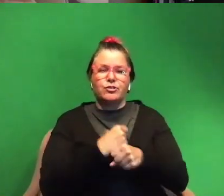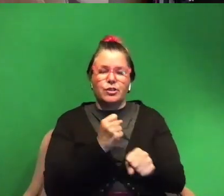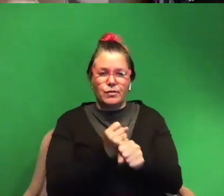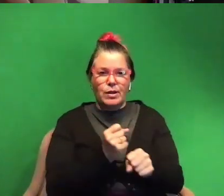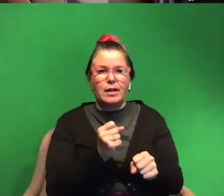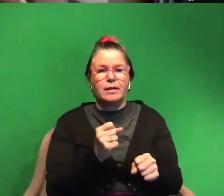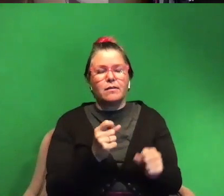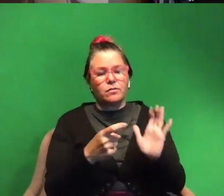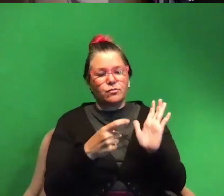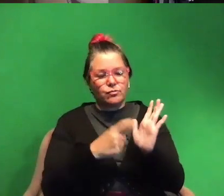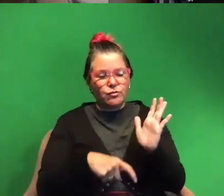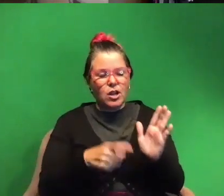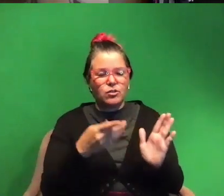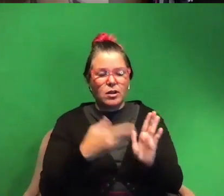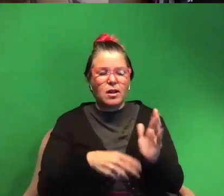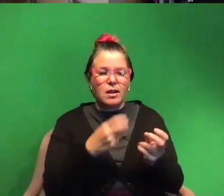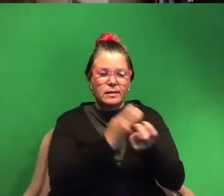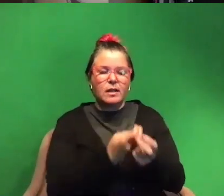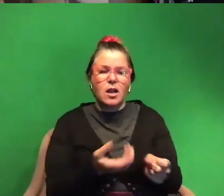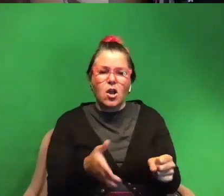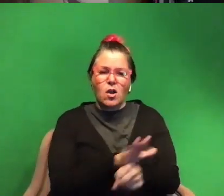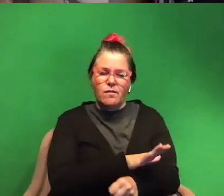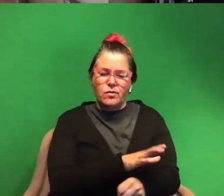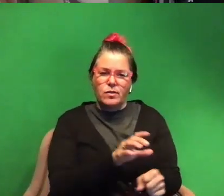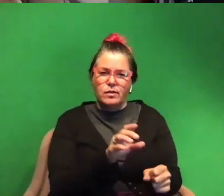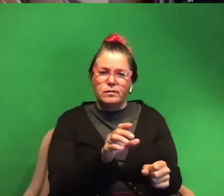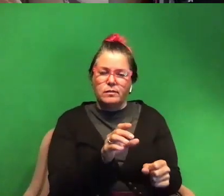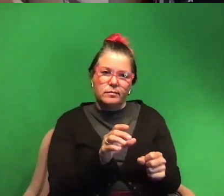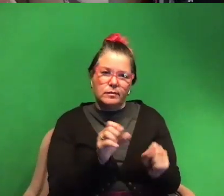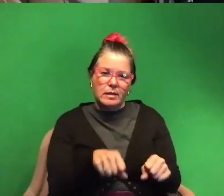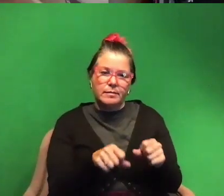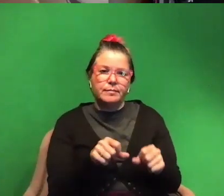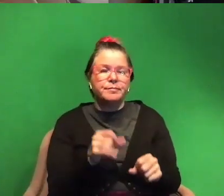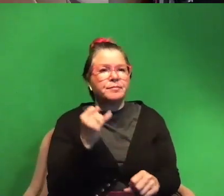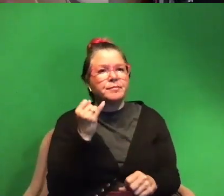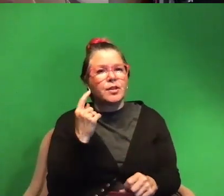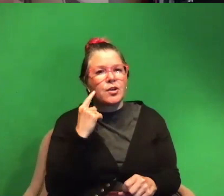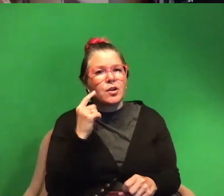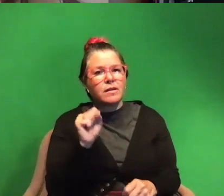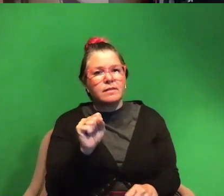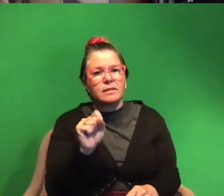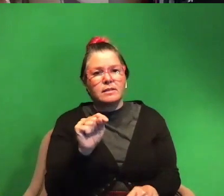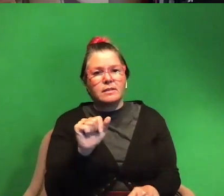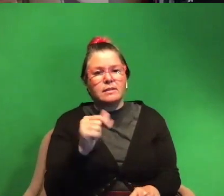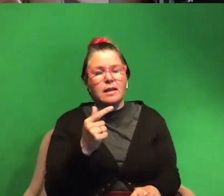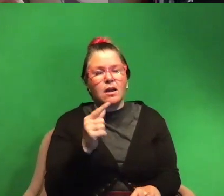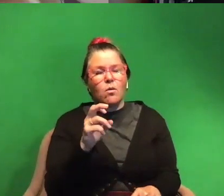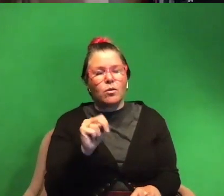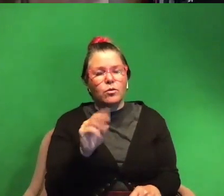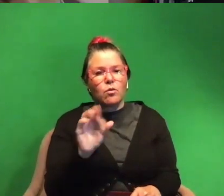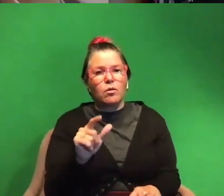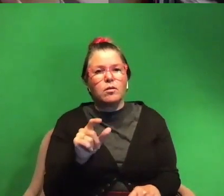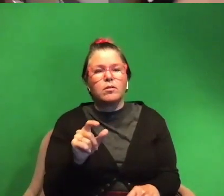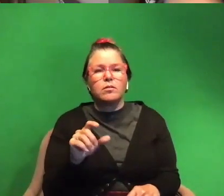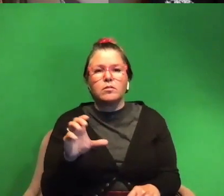scratch or a cut in the skeleton, they're able to cover that skeleton over. So if you've ever heard of like a staghorn coral or a